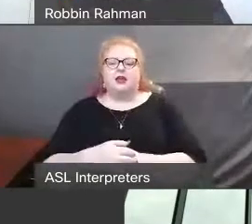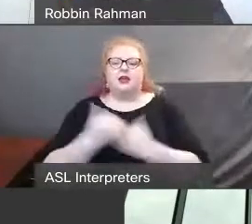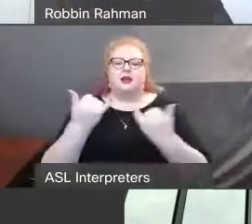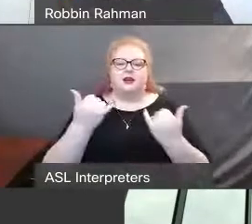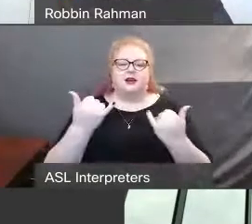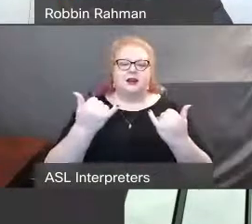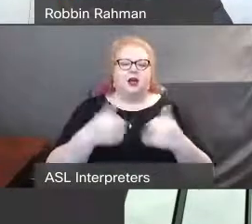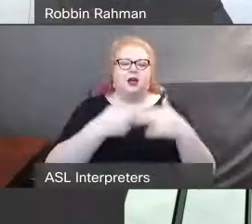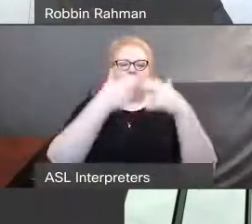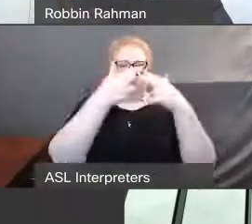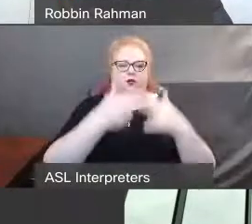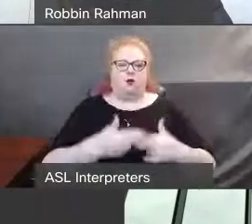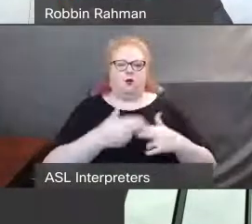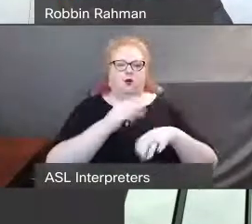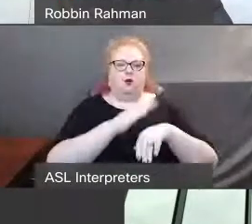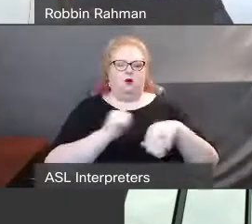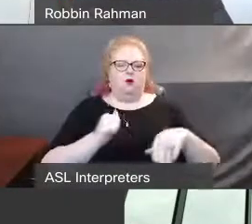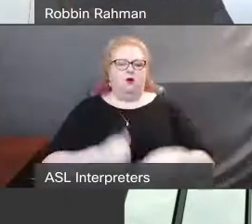on the minutes.